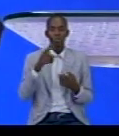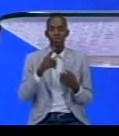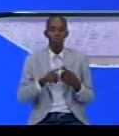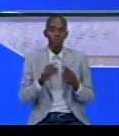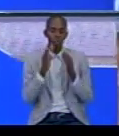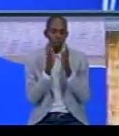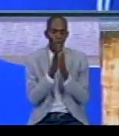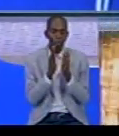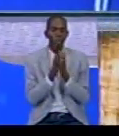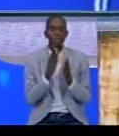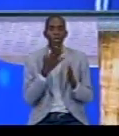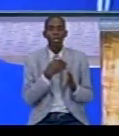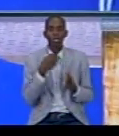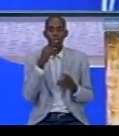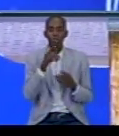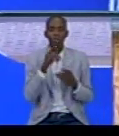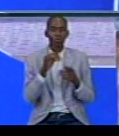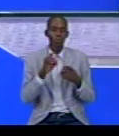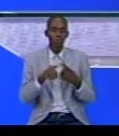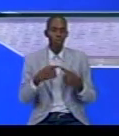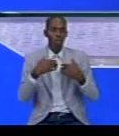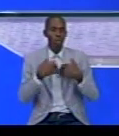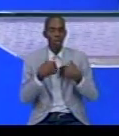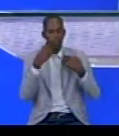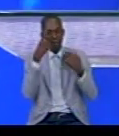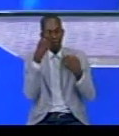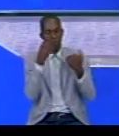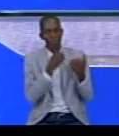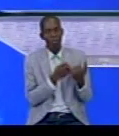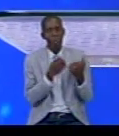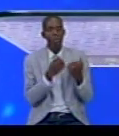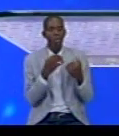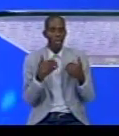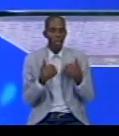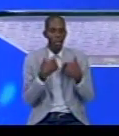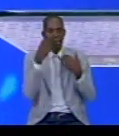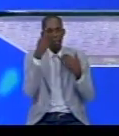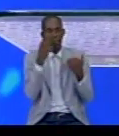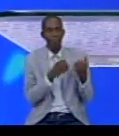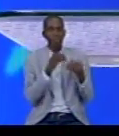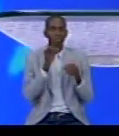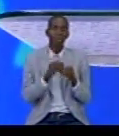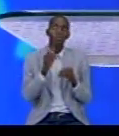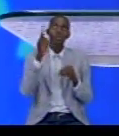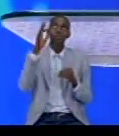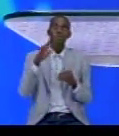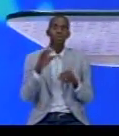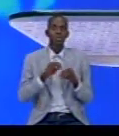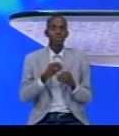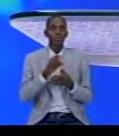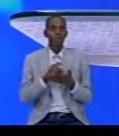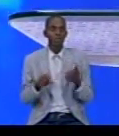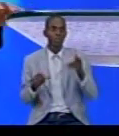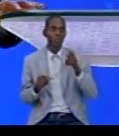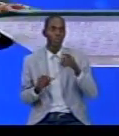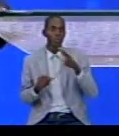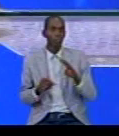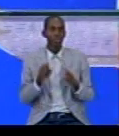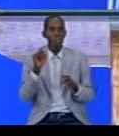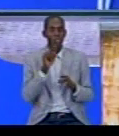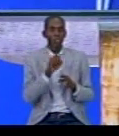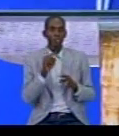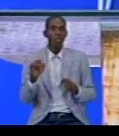to answer. Have faith in God. Look at verse 24. In verse 24, therefore I